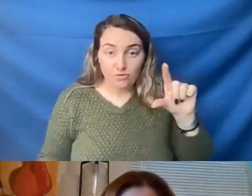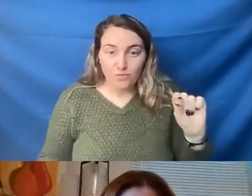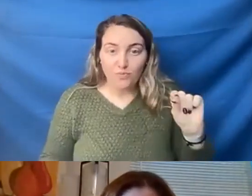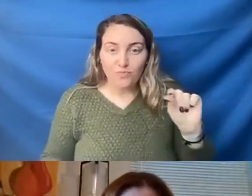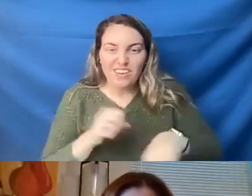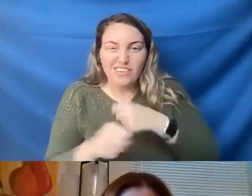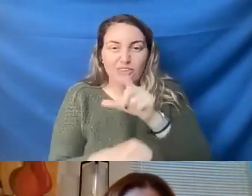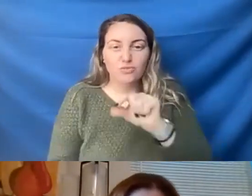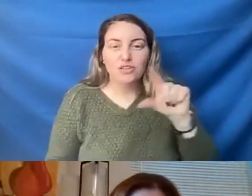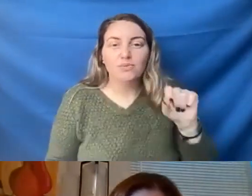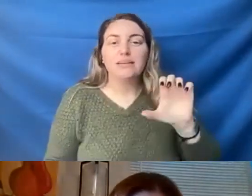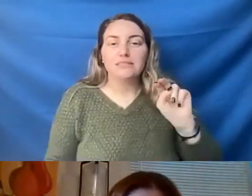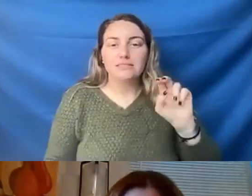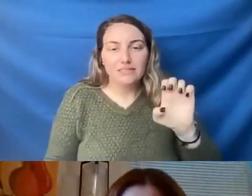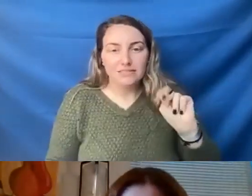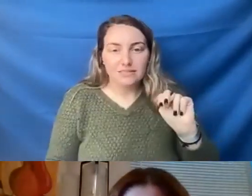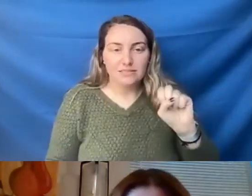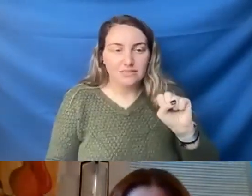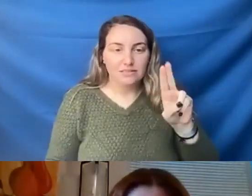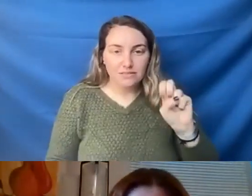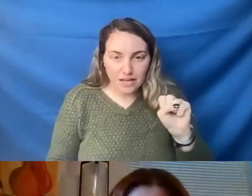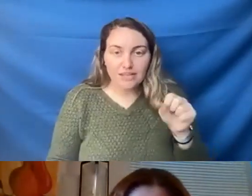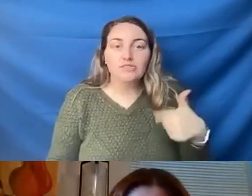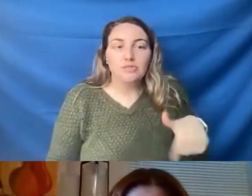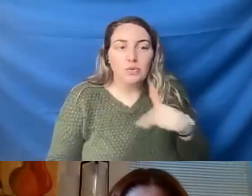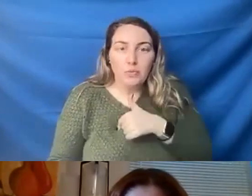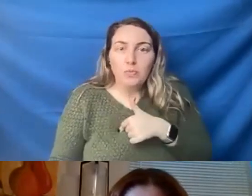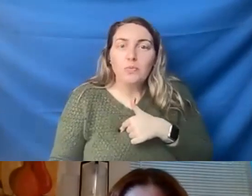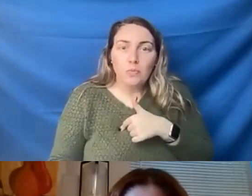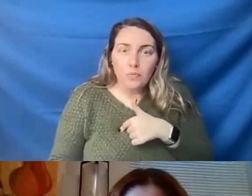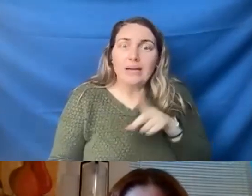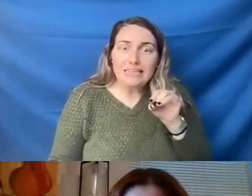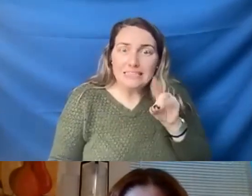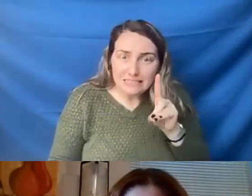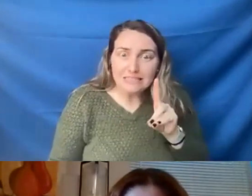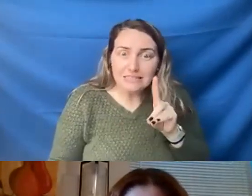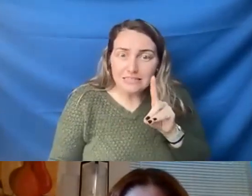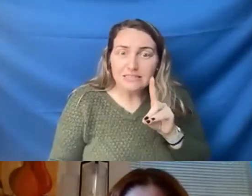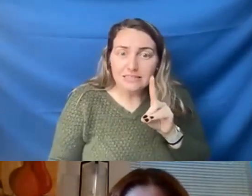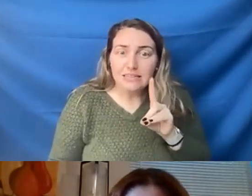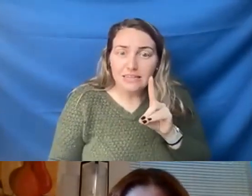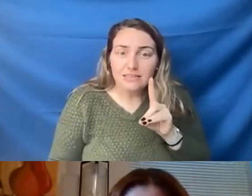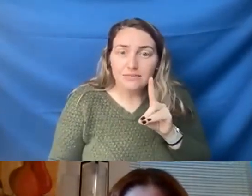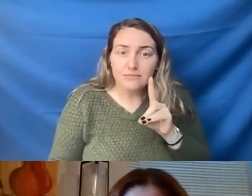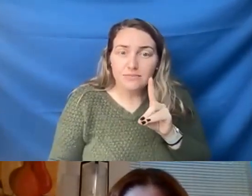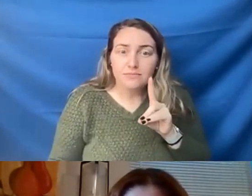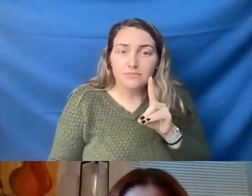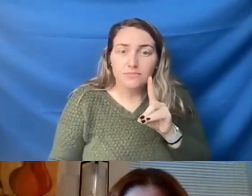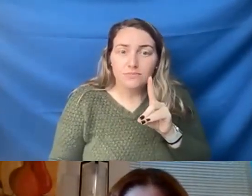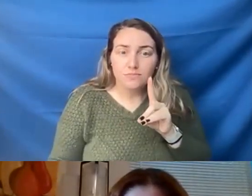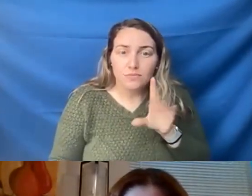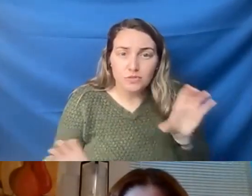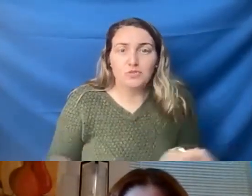people did do it. So if I was everyone to be on alert to check the 2020 censors, because a lot of the